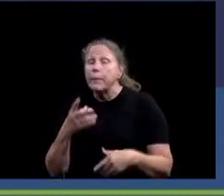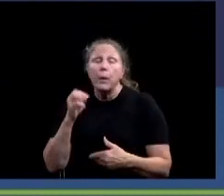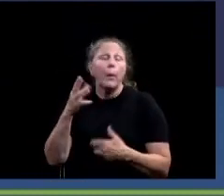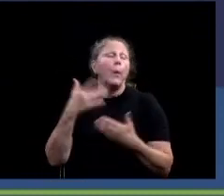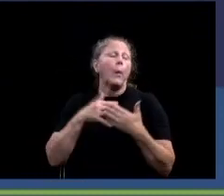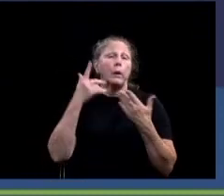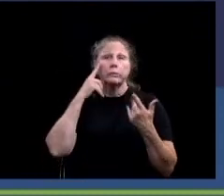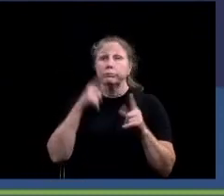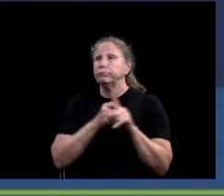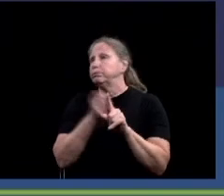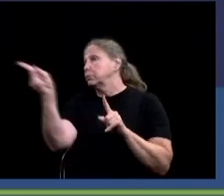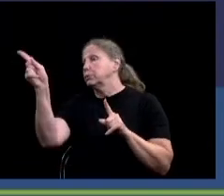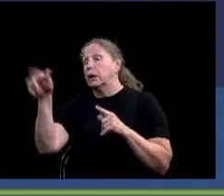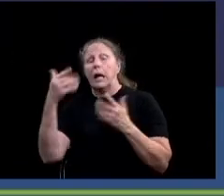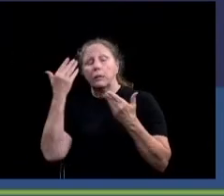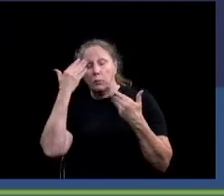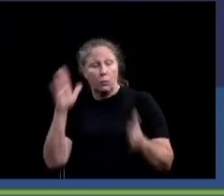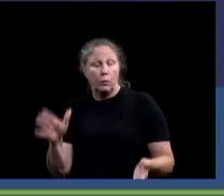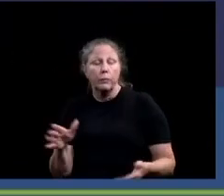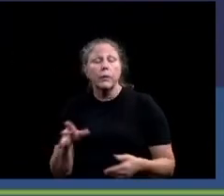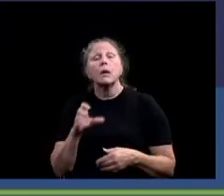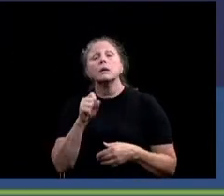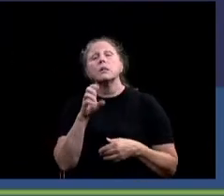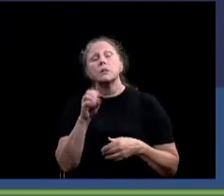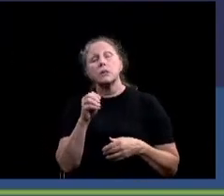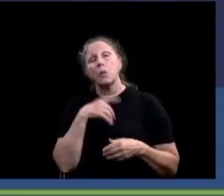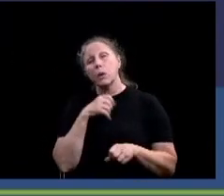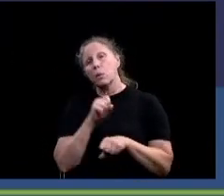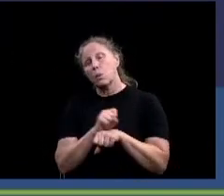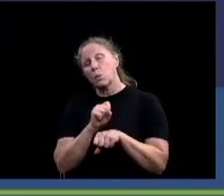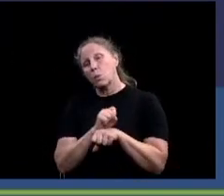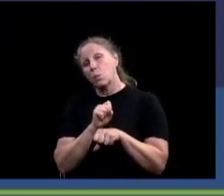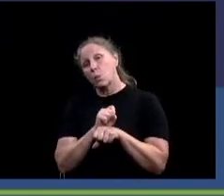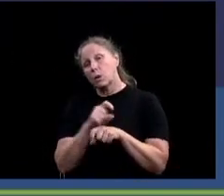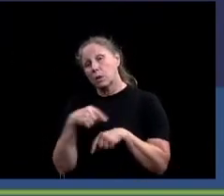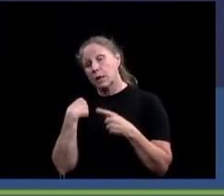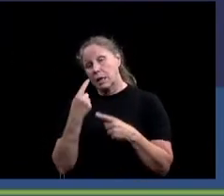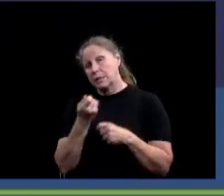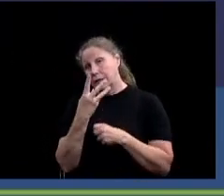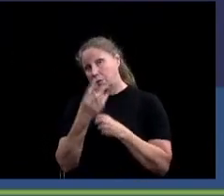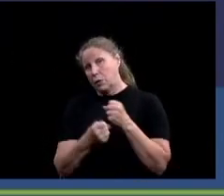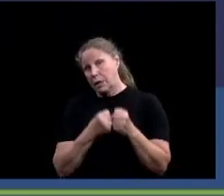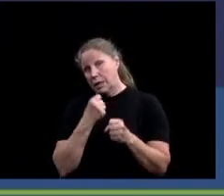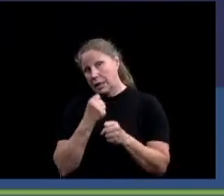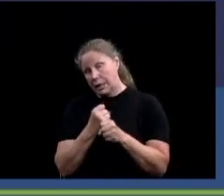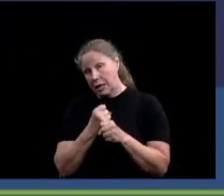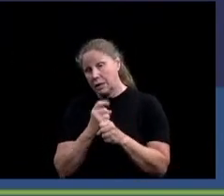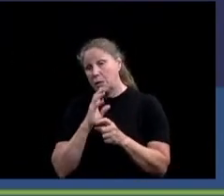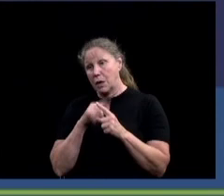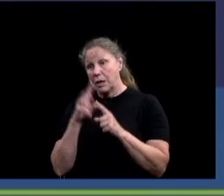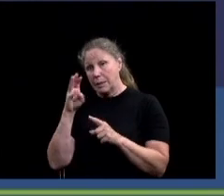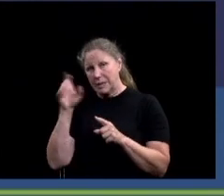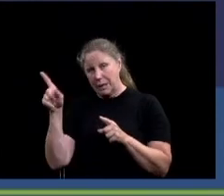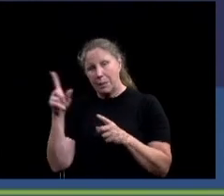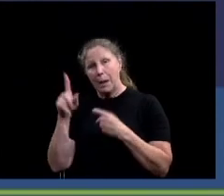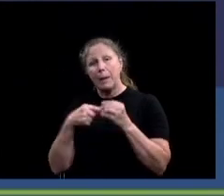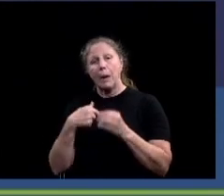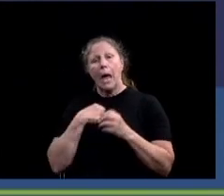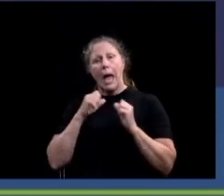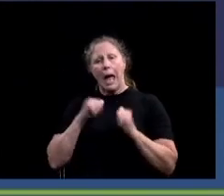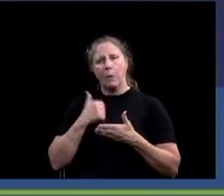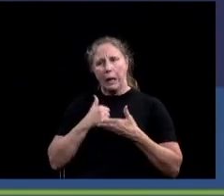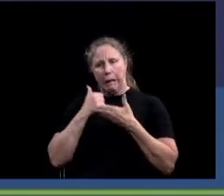have been working over the last couple of years, and we've talked to MCC about things that we can do to engage those kids in that interim time